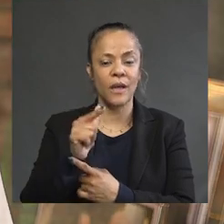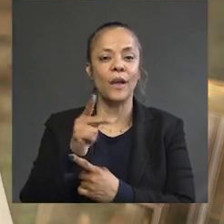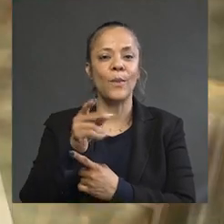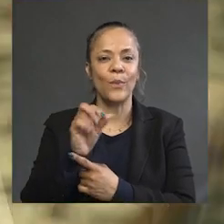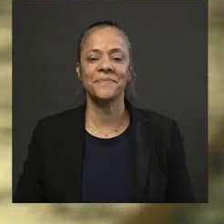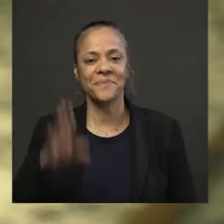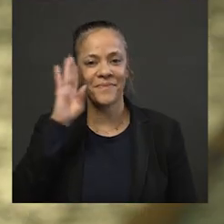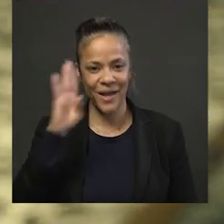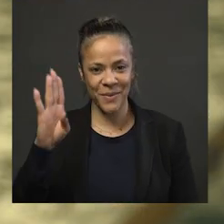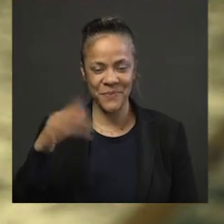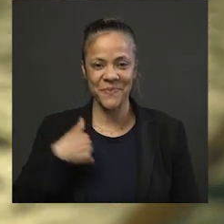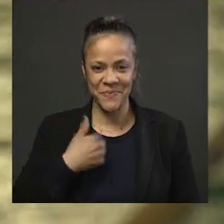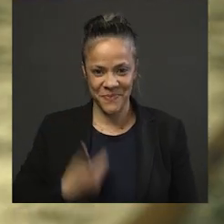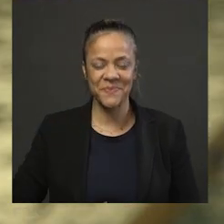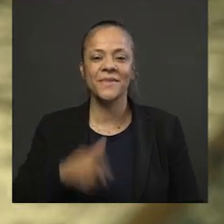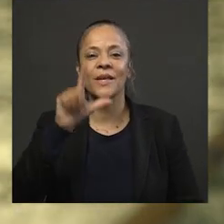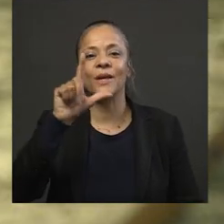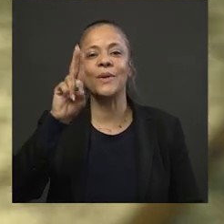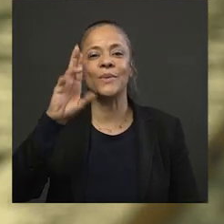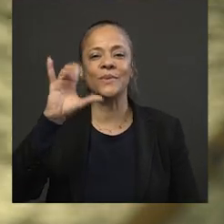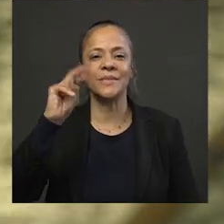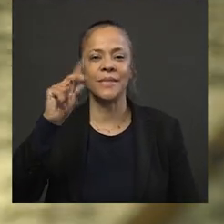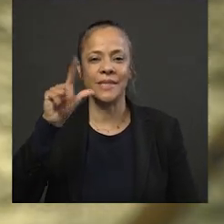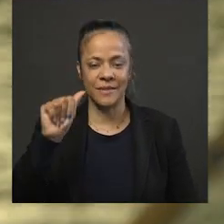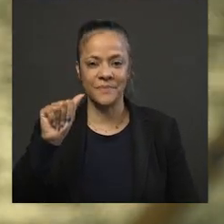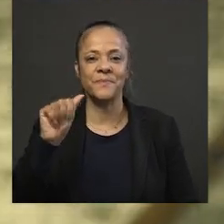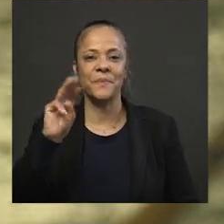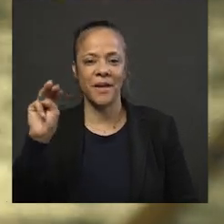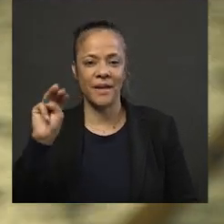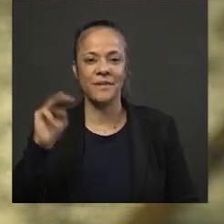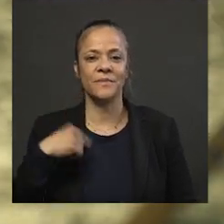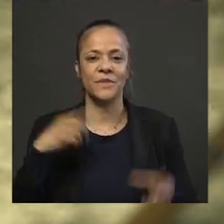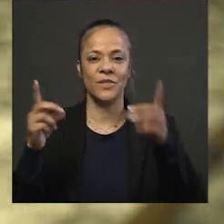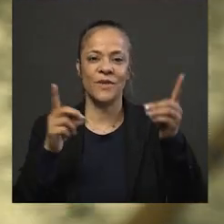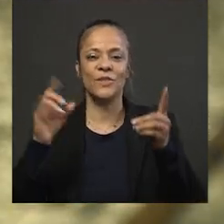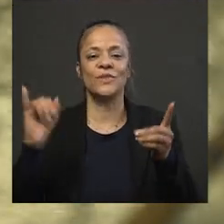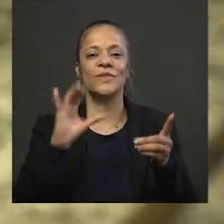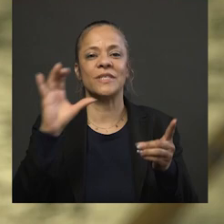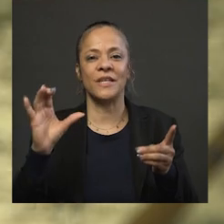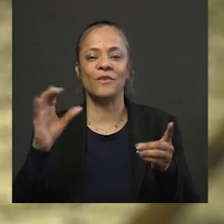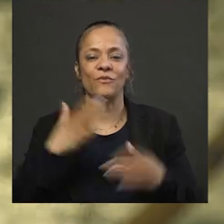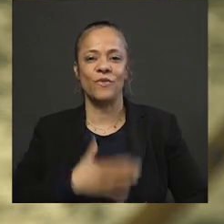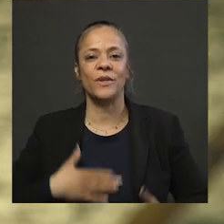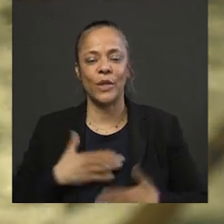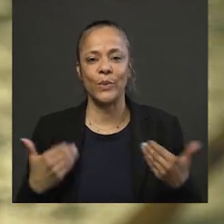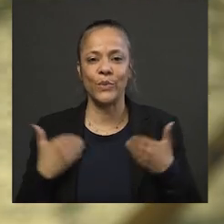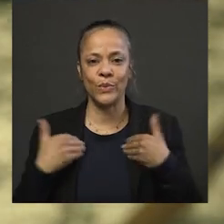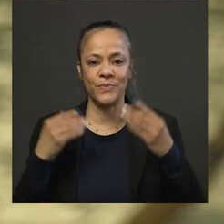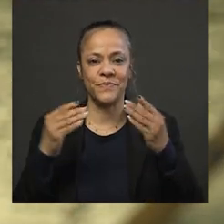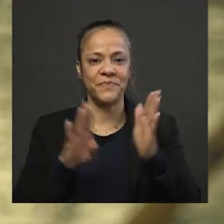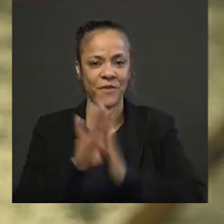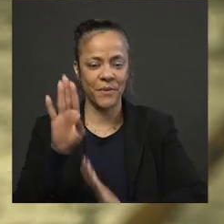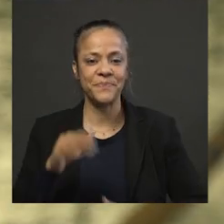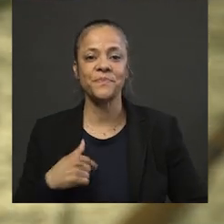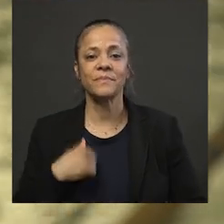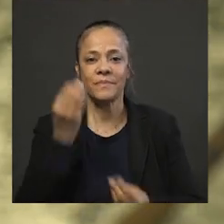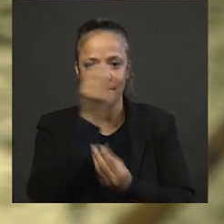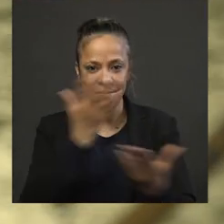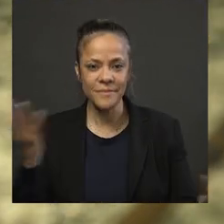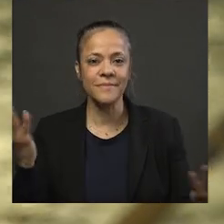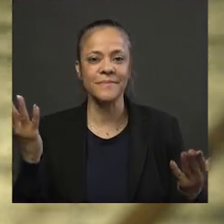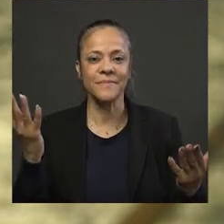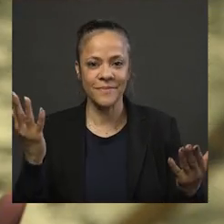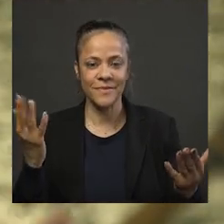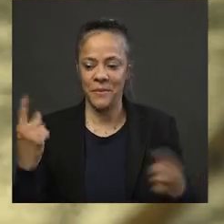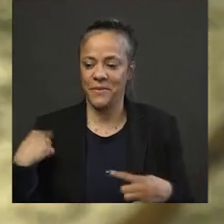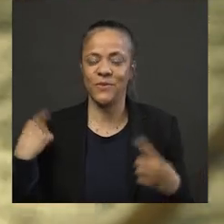in. Hello, I'm Lucinda McLaughlin, Director of the Jersey City Department of Recreation and Youth Development. I'm pleased to share with you some